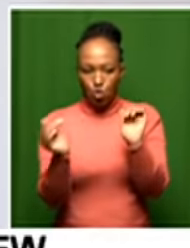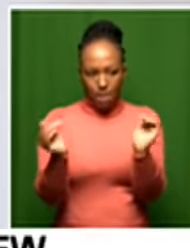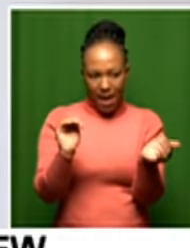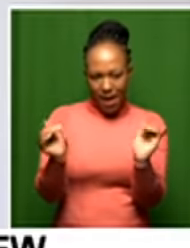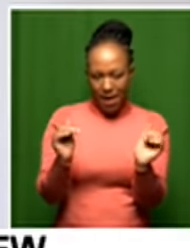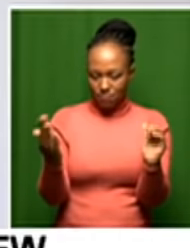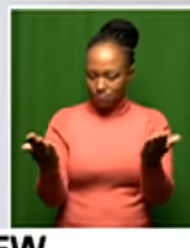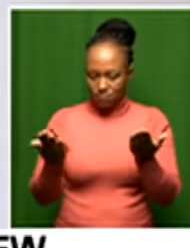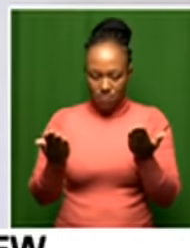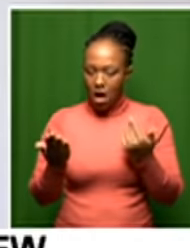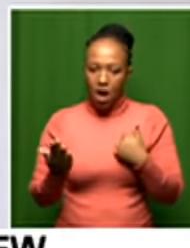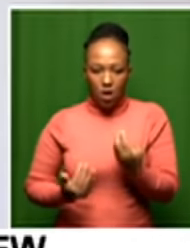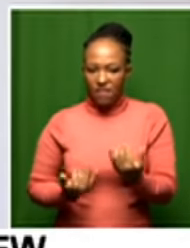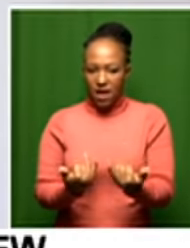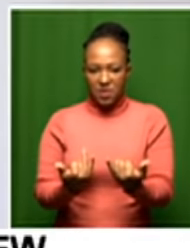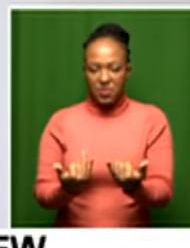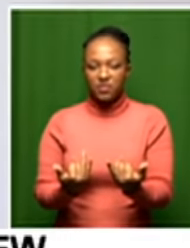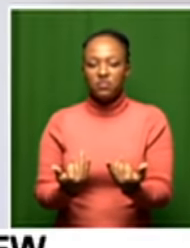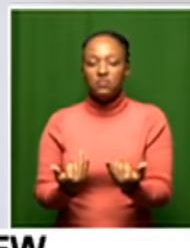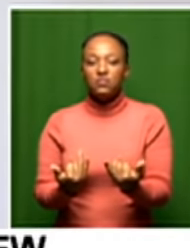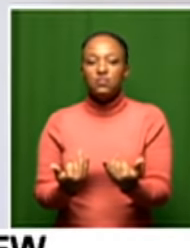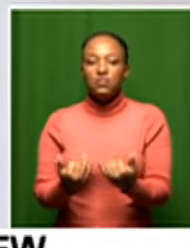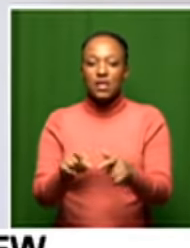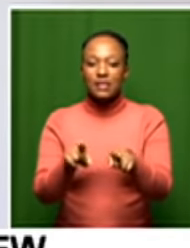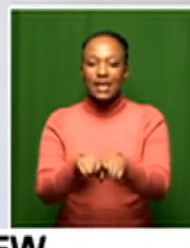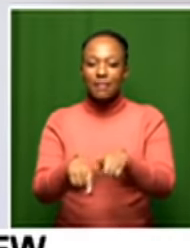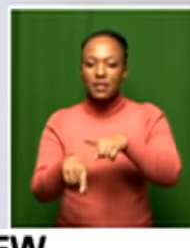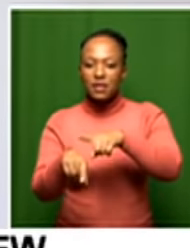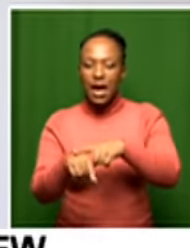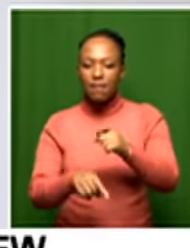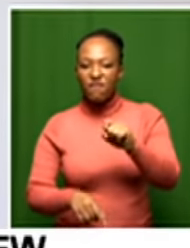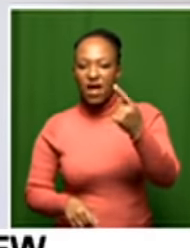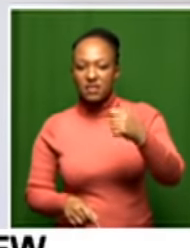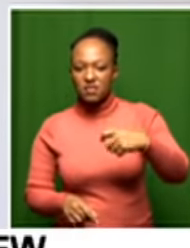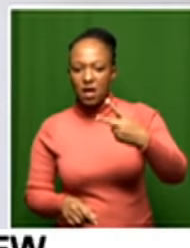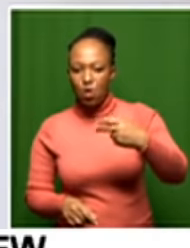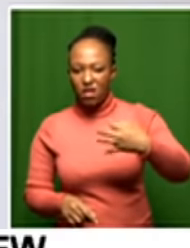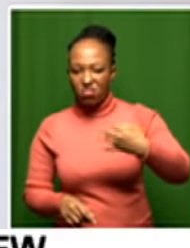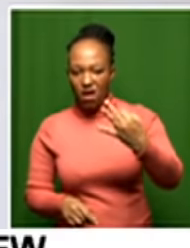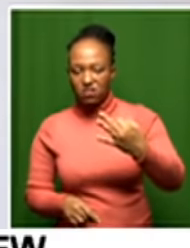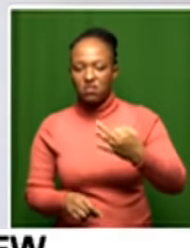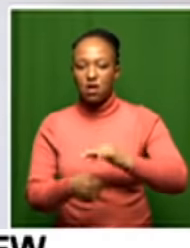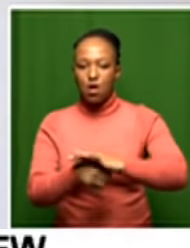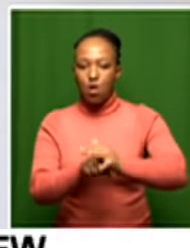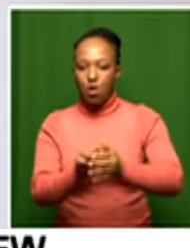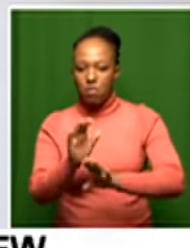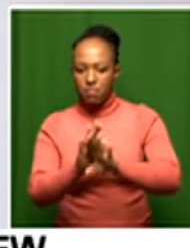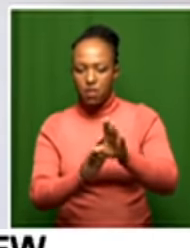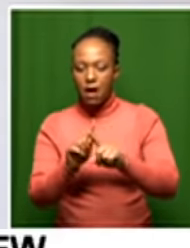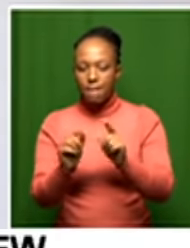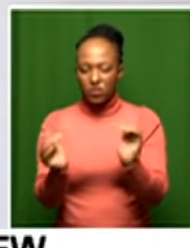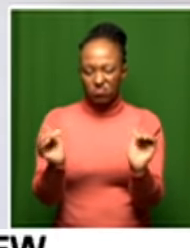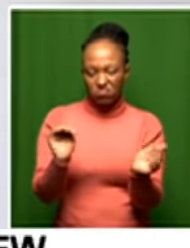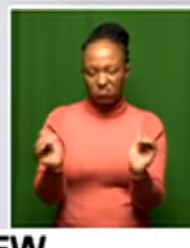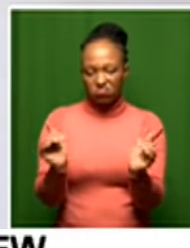comparison between the where we now and the same time in the second and first wave, but just looking at the graphs and the